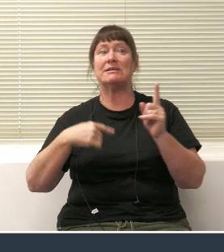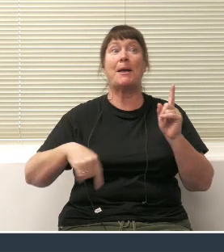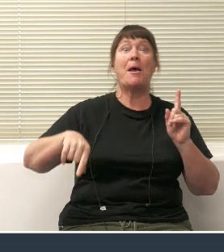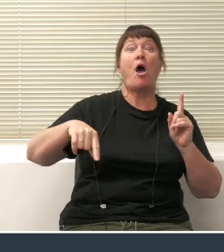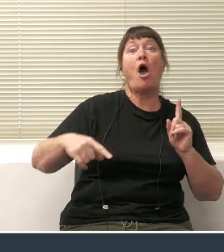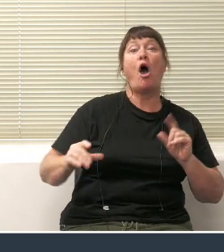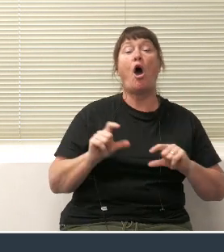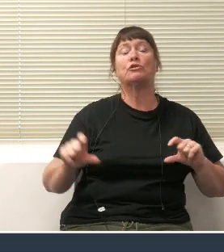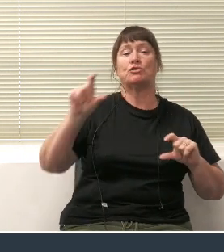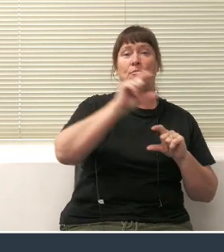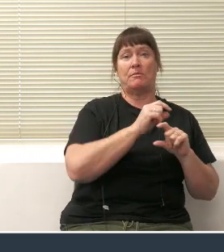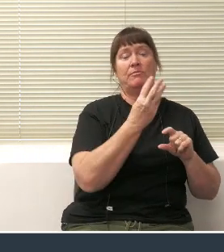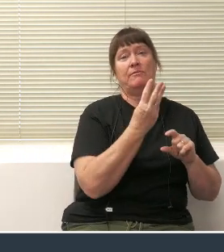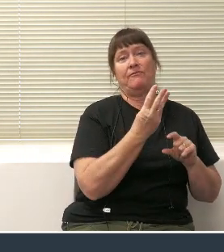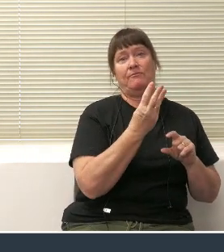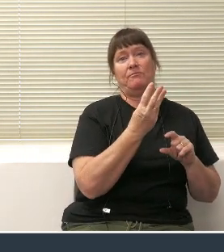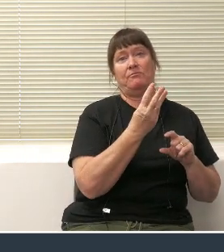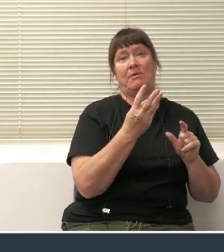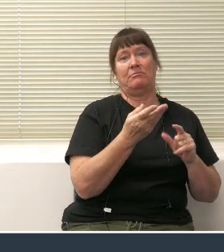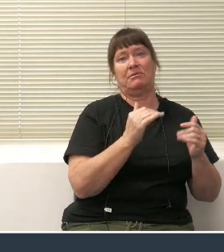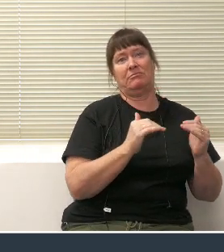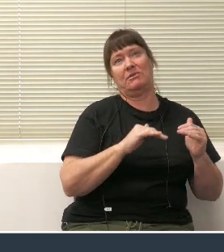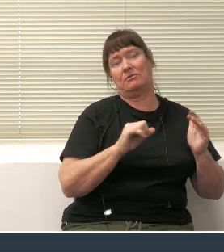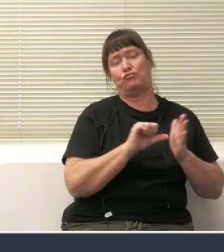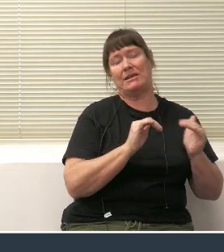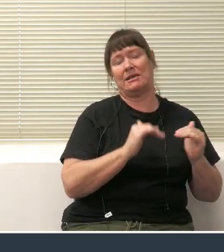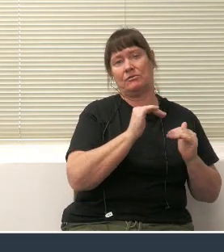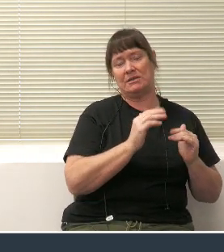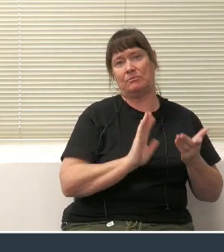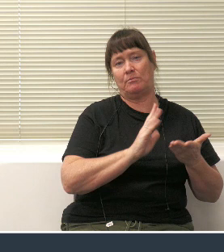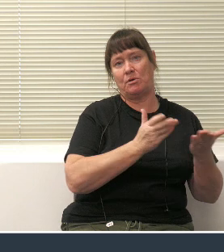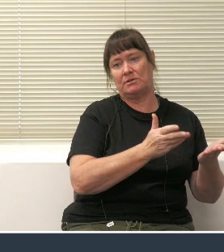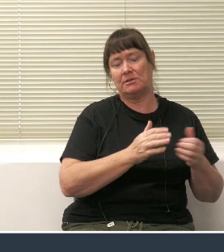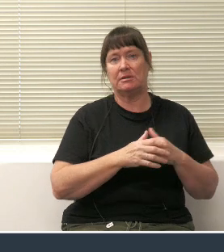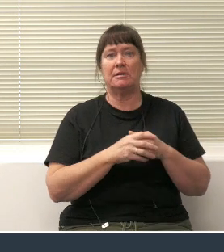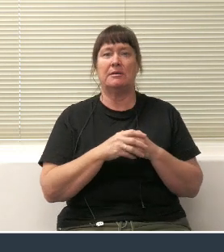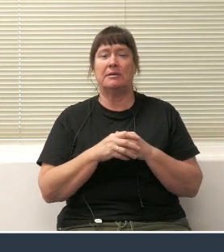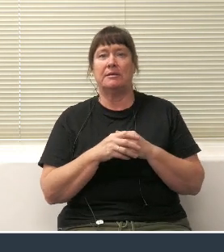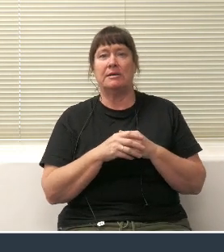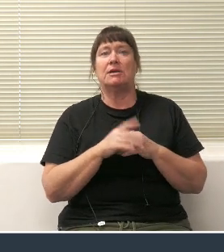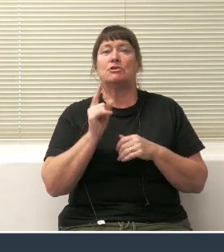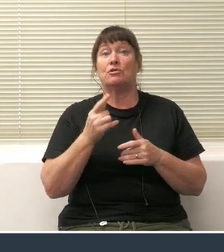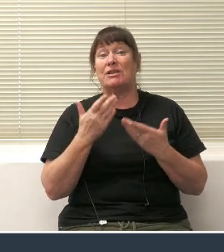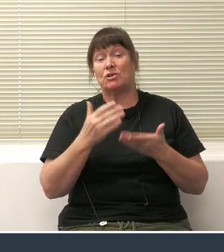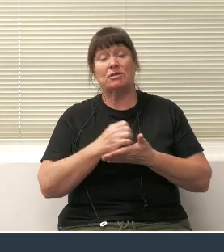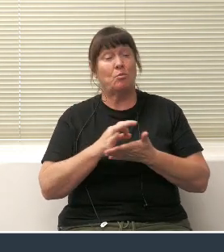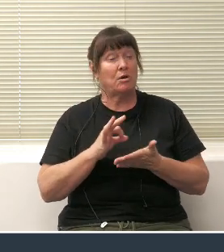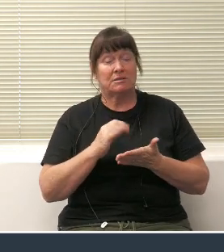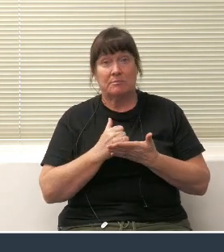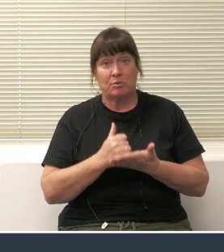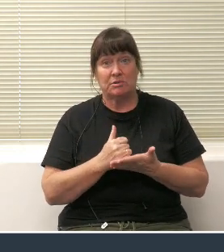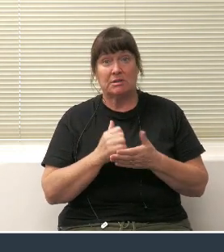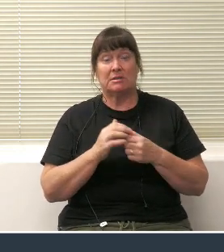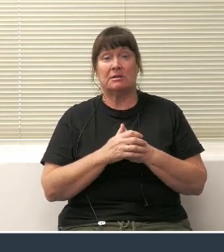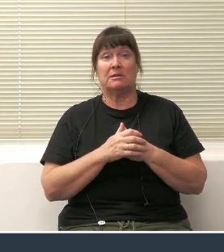proposed. So this information shows that although council's preferred option wasn't as supported, it reduces the